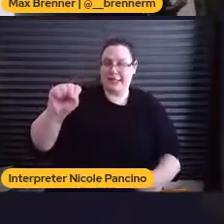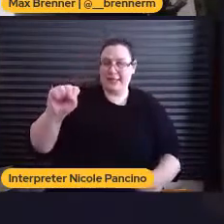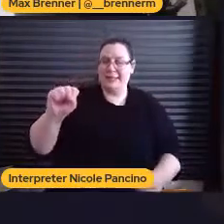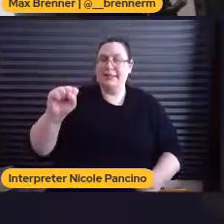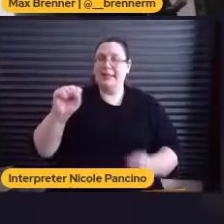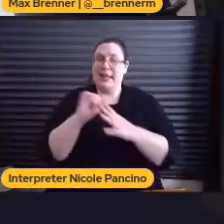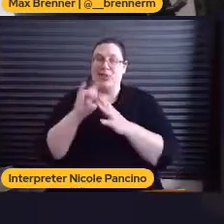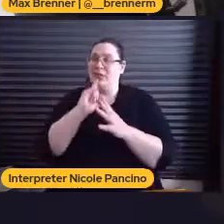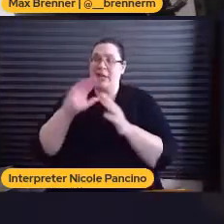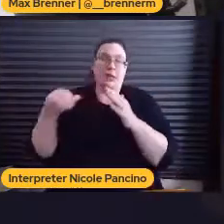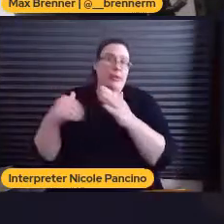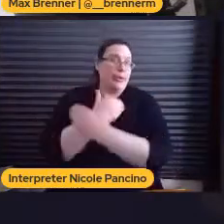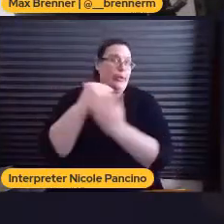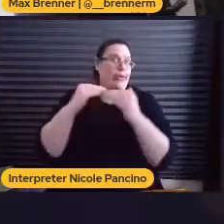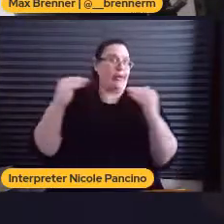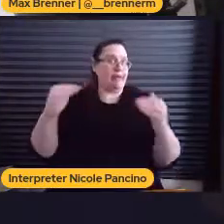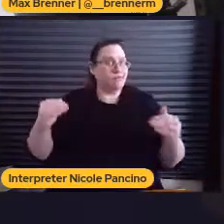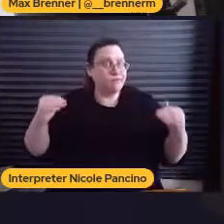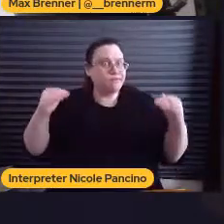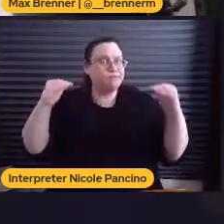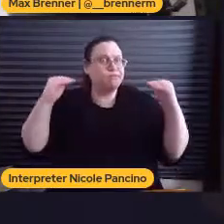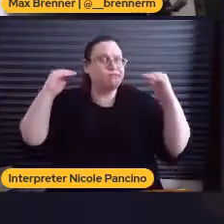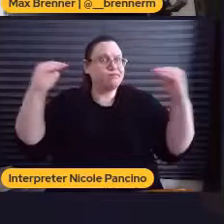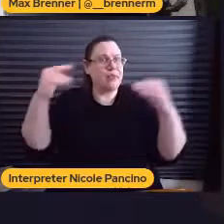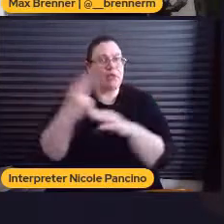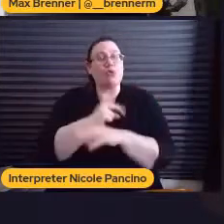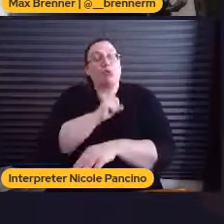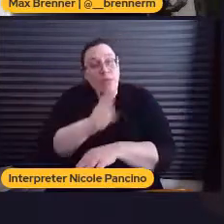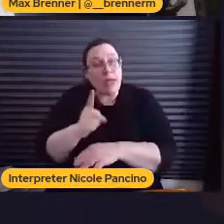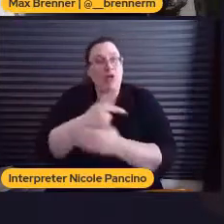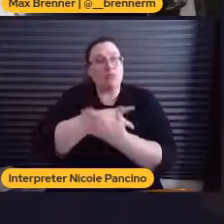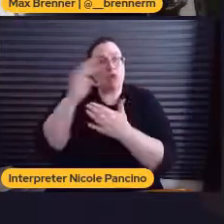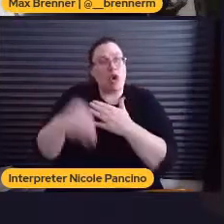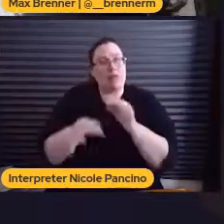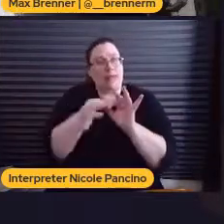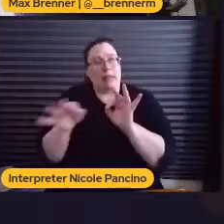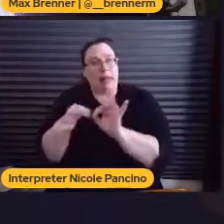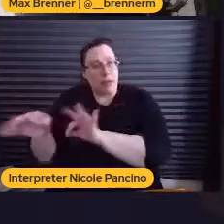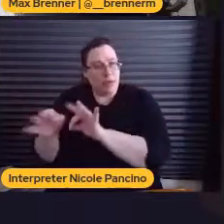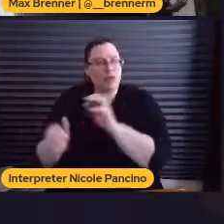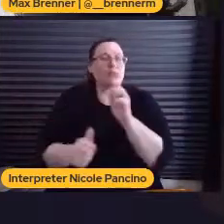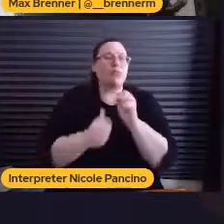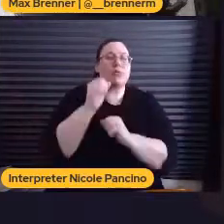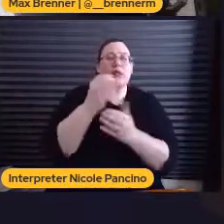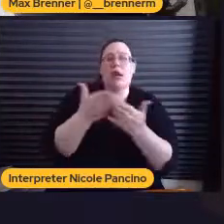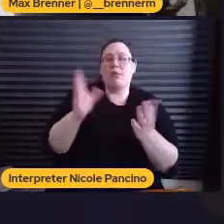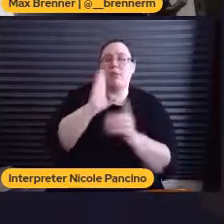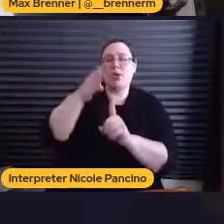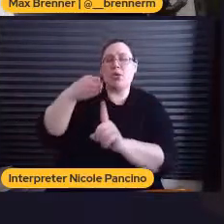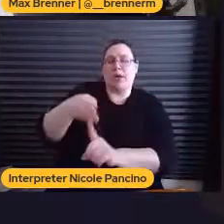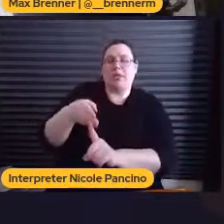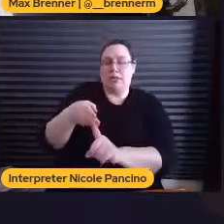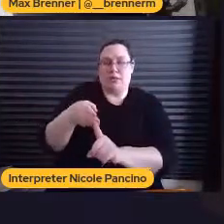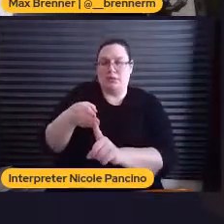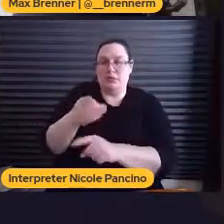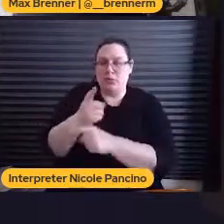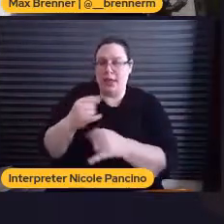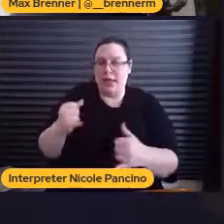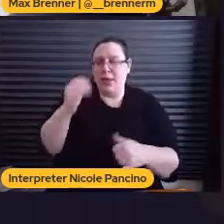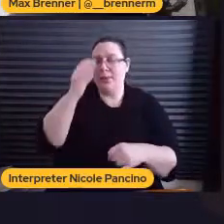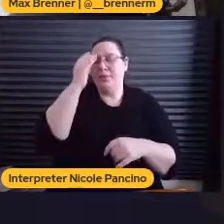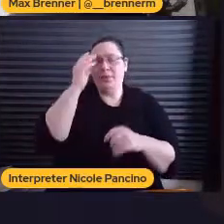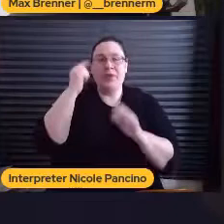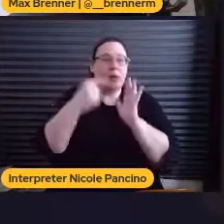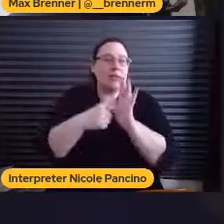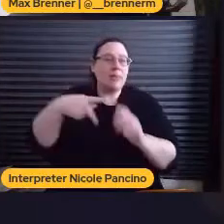level. So you can use real programming languages, mostly object-oriented, at least right now, like